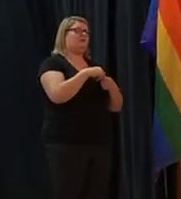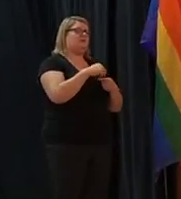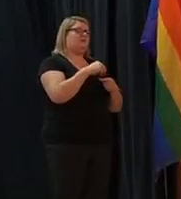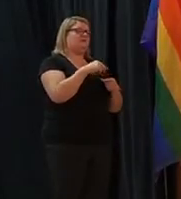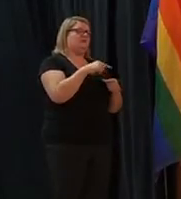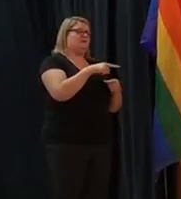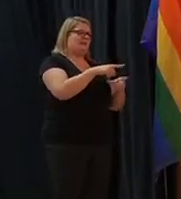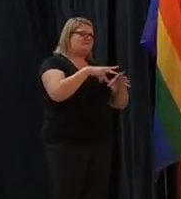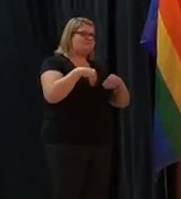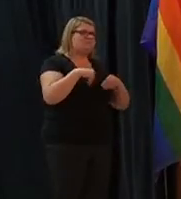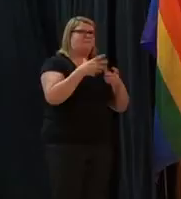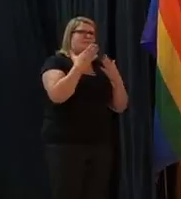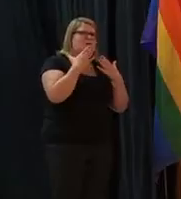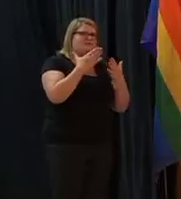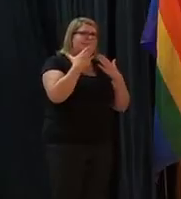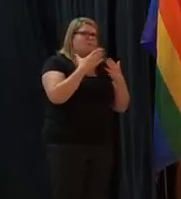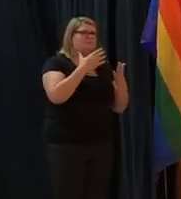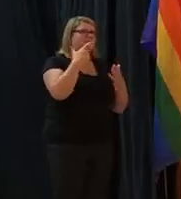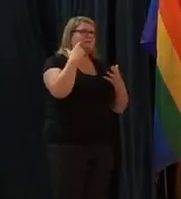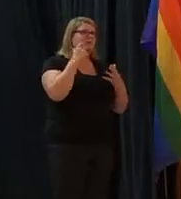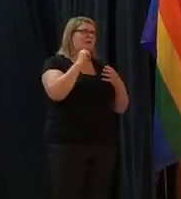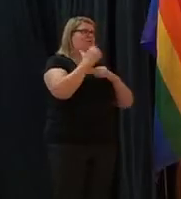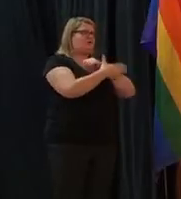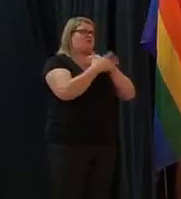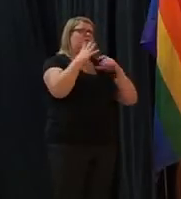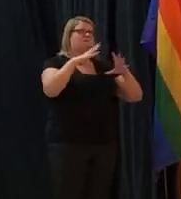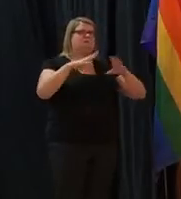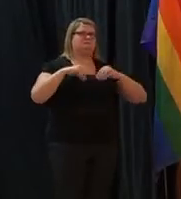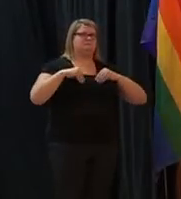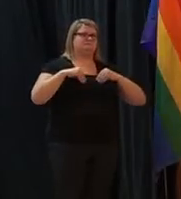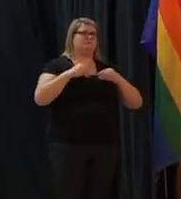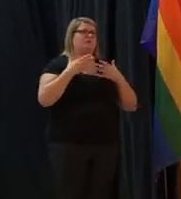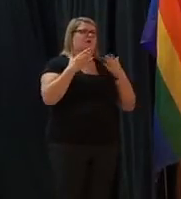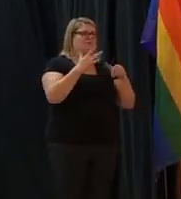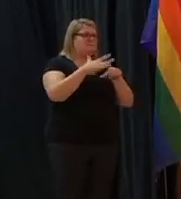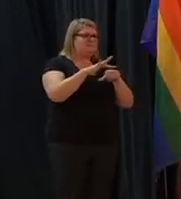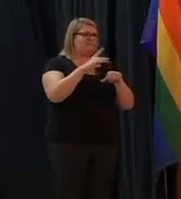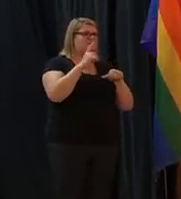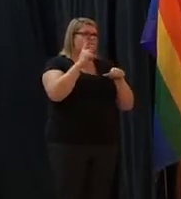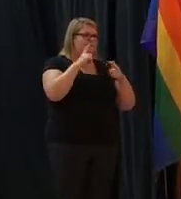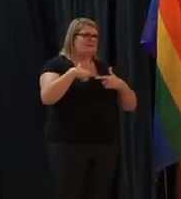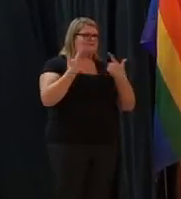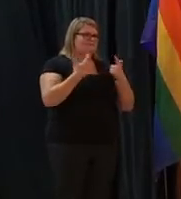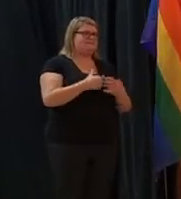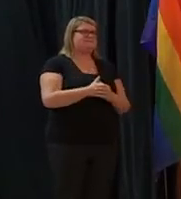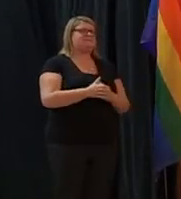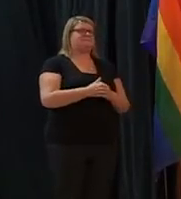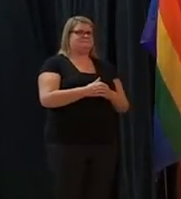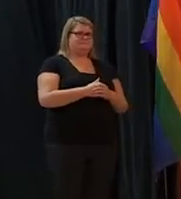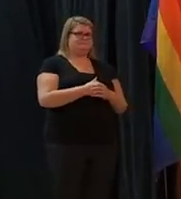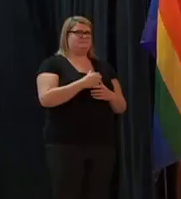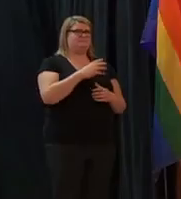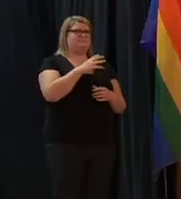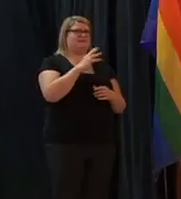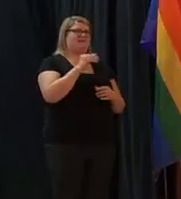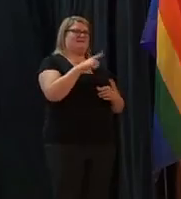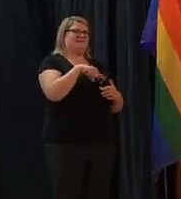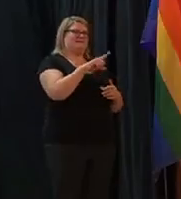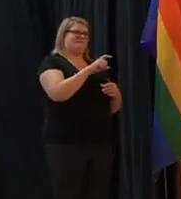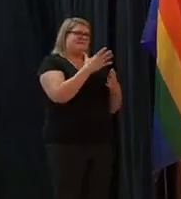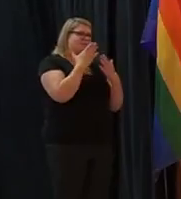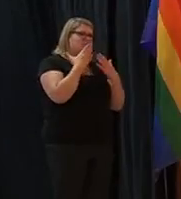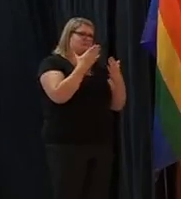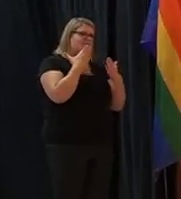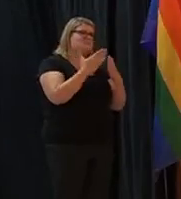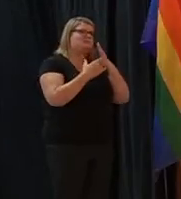another country which has actually offered them space to live in and they're grateful so that it doesn't become a threat